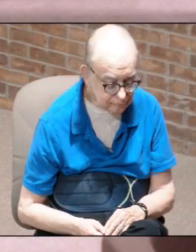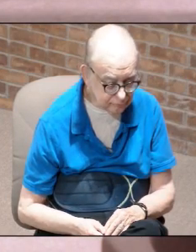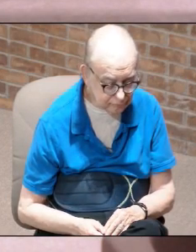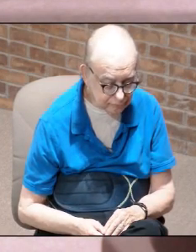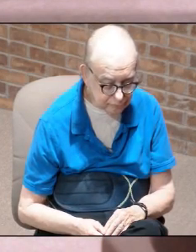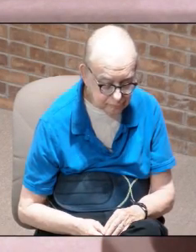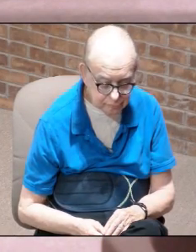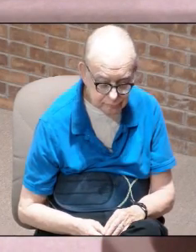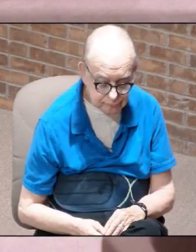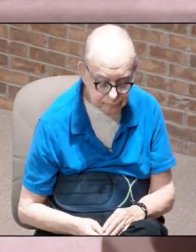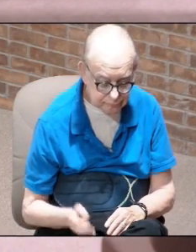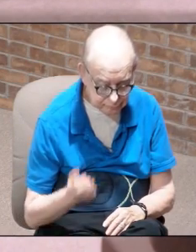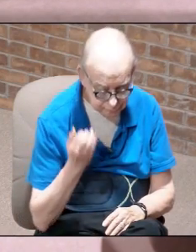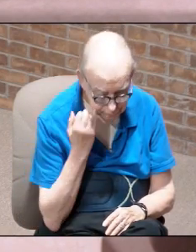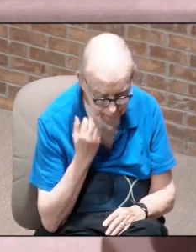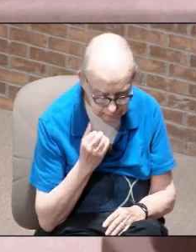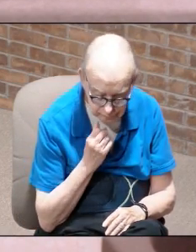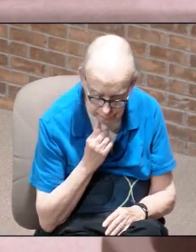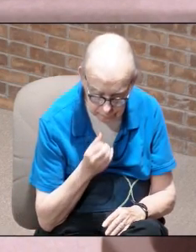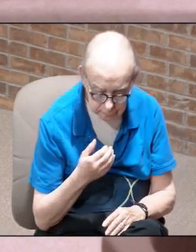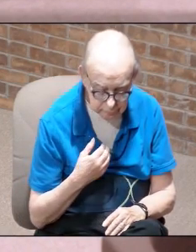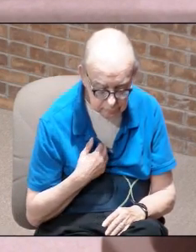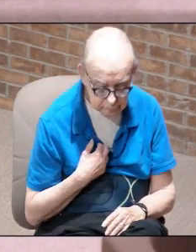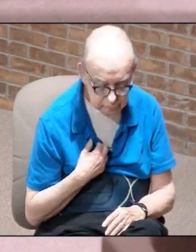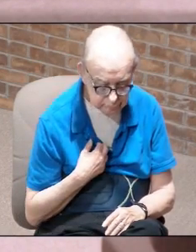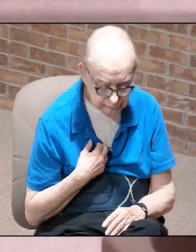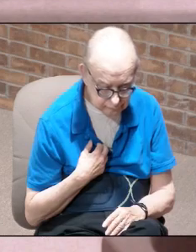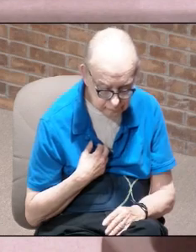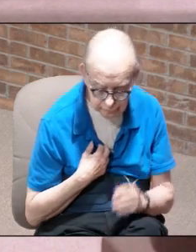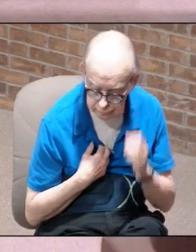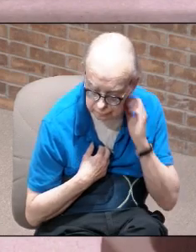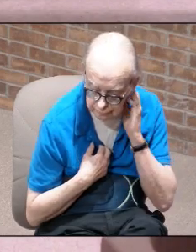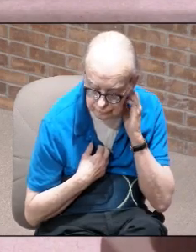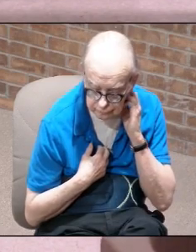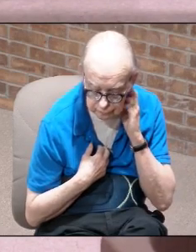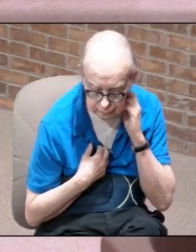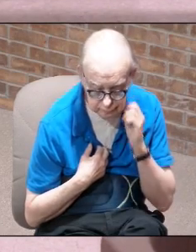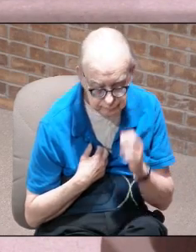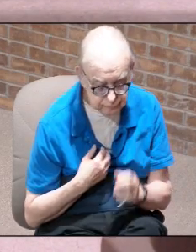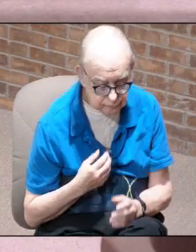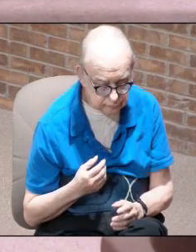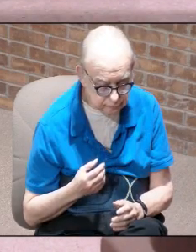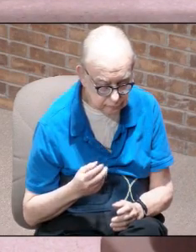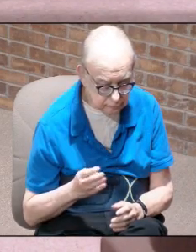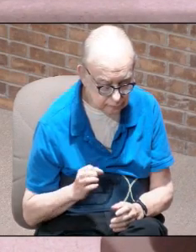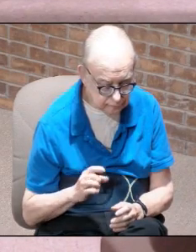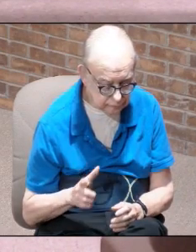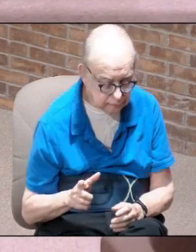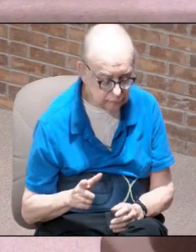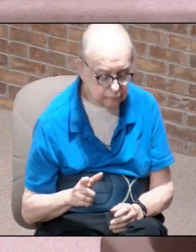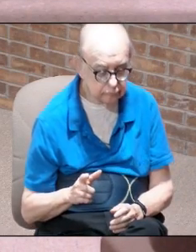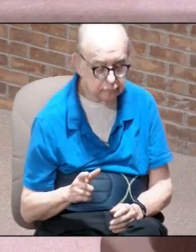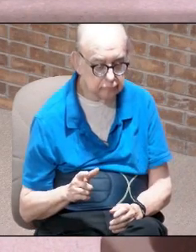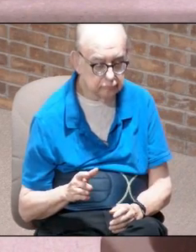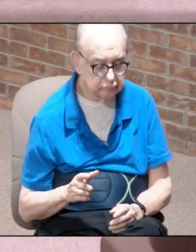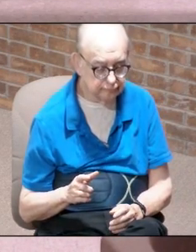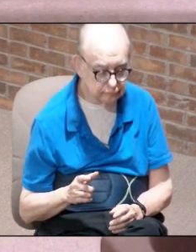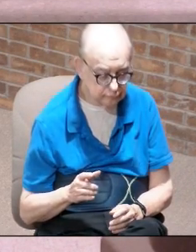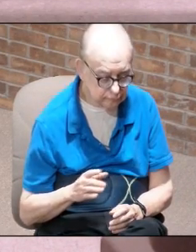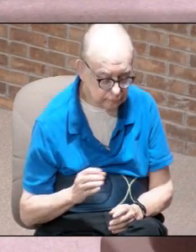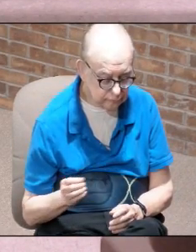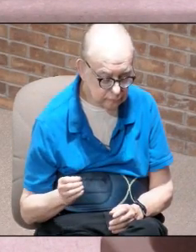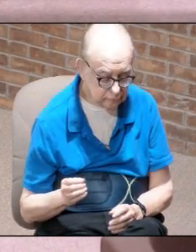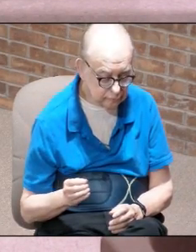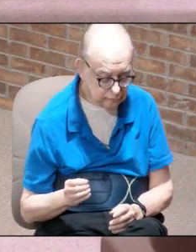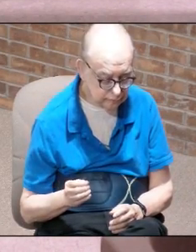Yeah. If you don't have, honest, think about this. If you don't have a will and